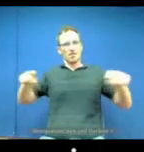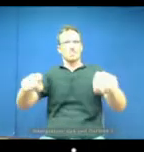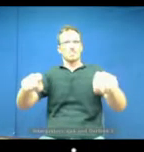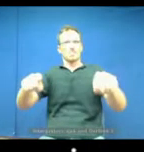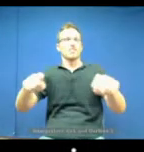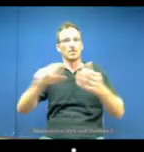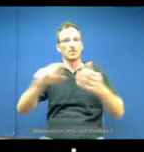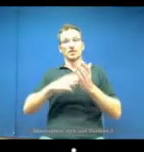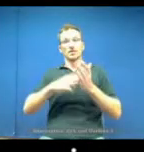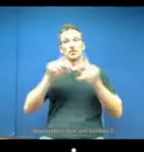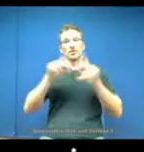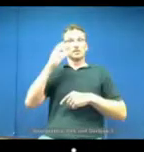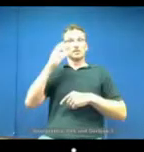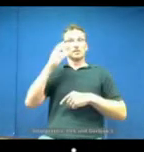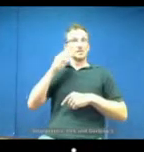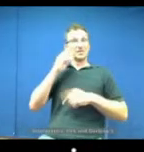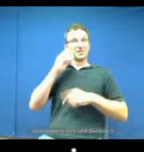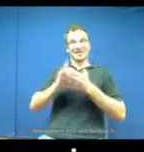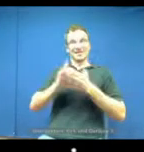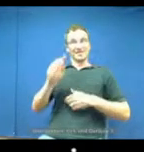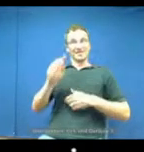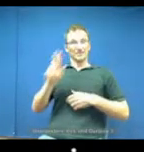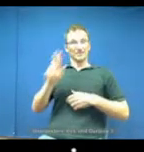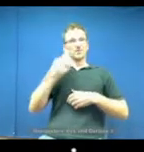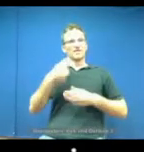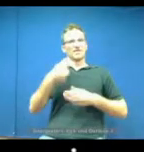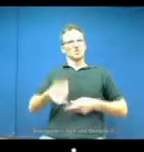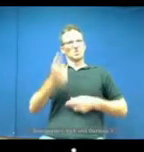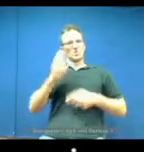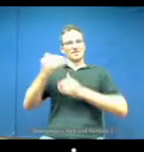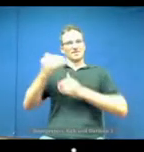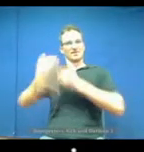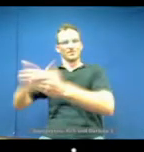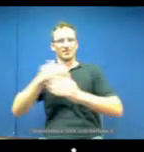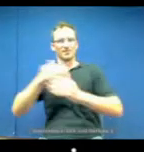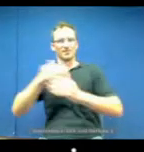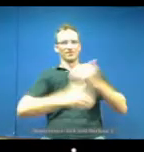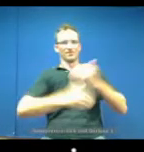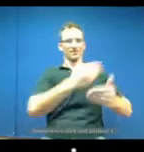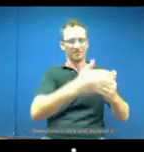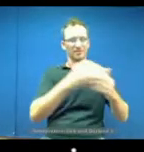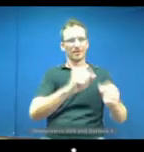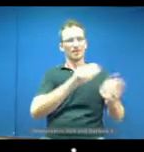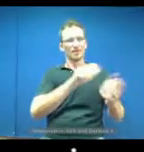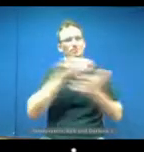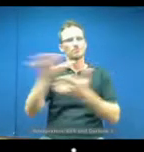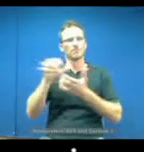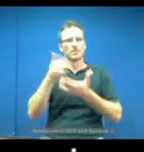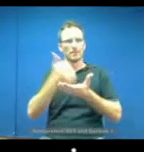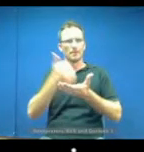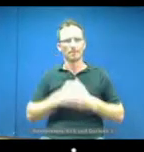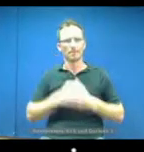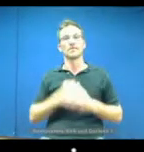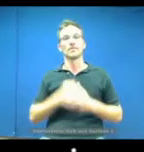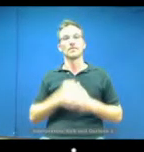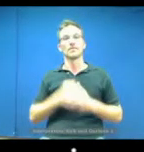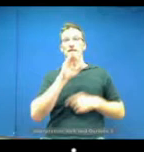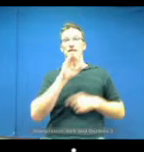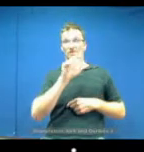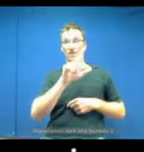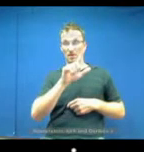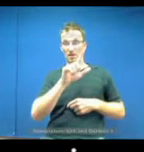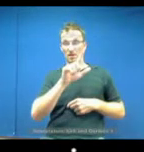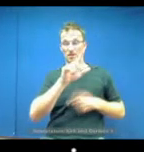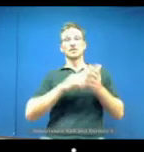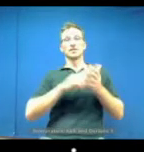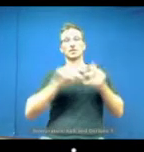remedies, and sometimes more. In a civil DV action, the person's asking the court for protection.